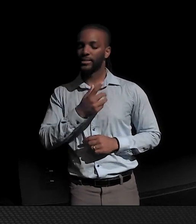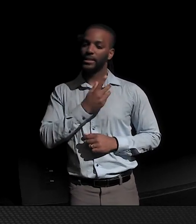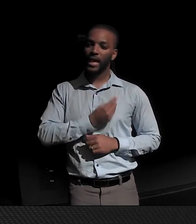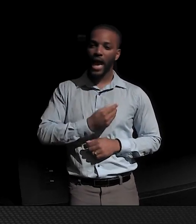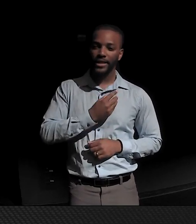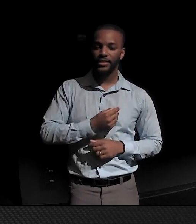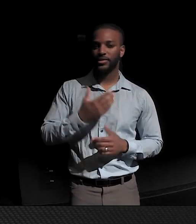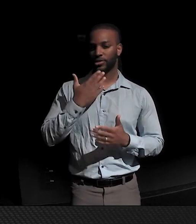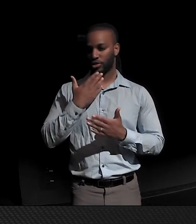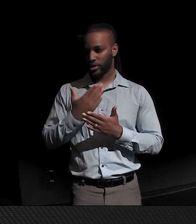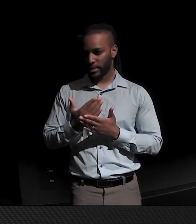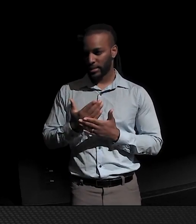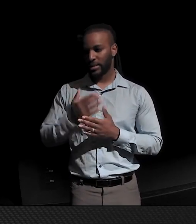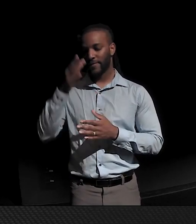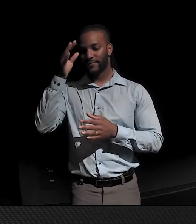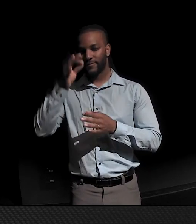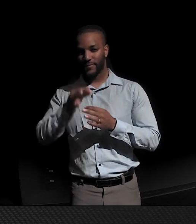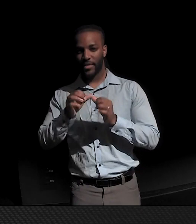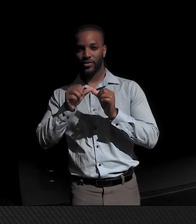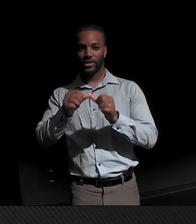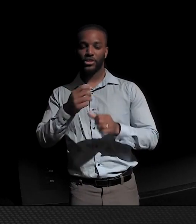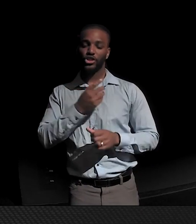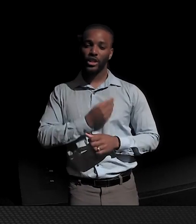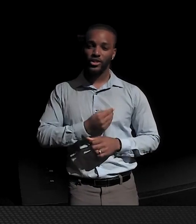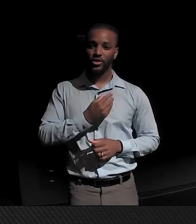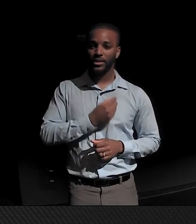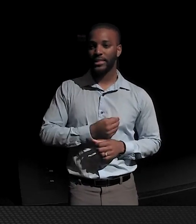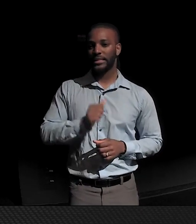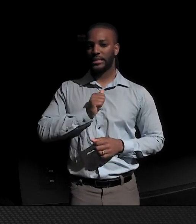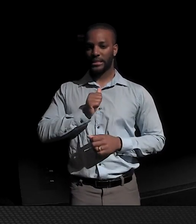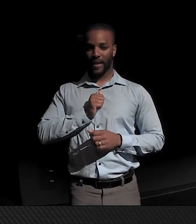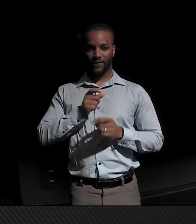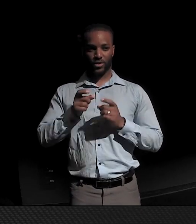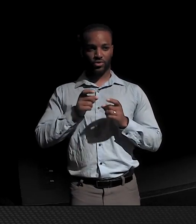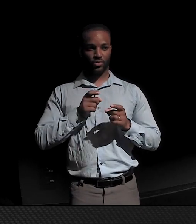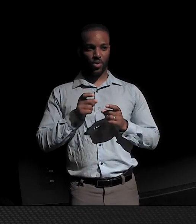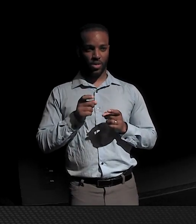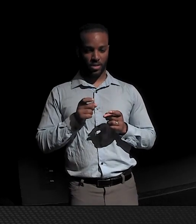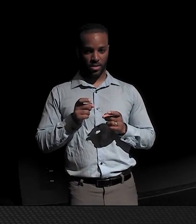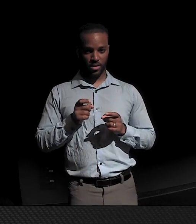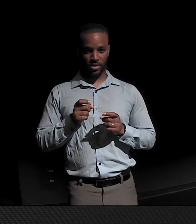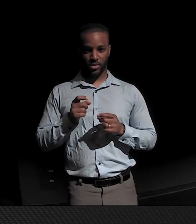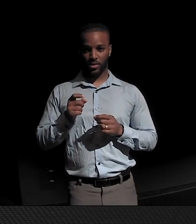kindness, goodness, faithfulness, gentleness, and self-control